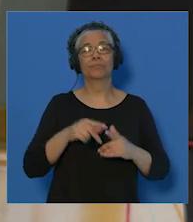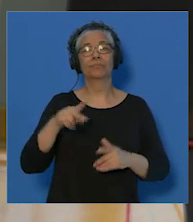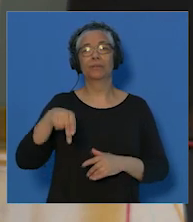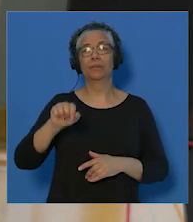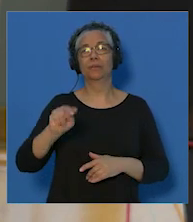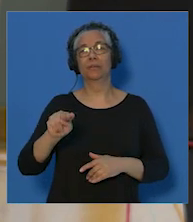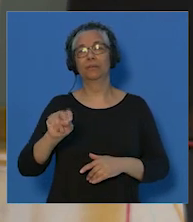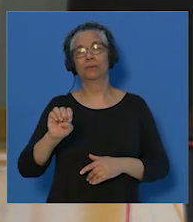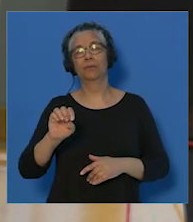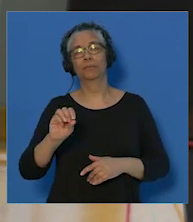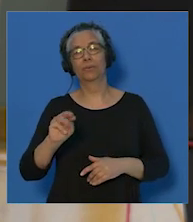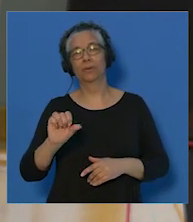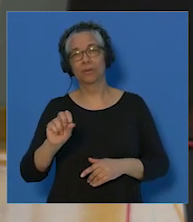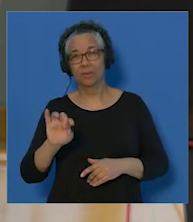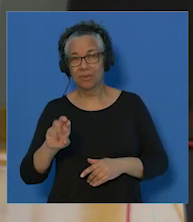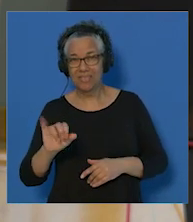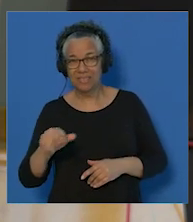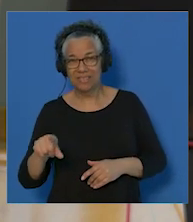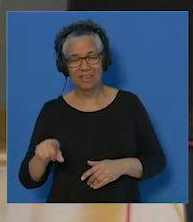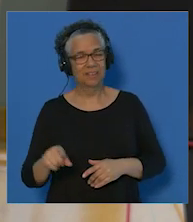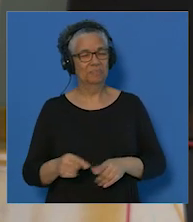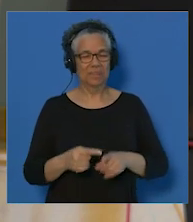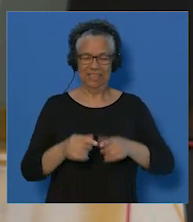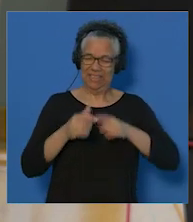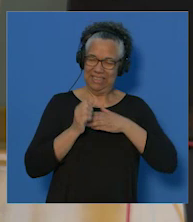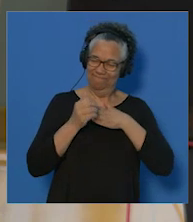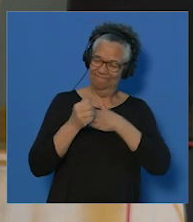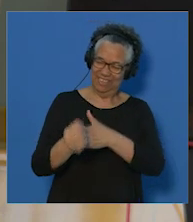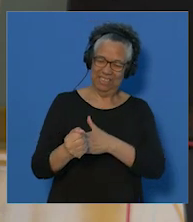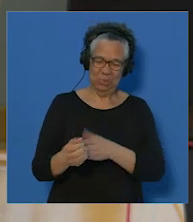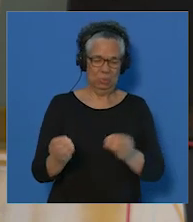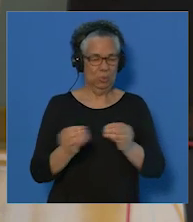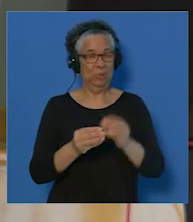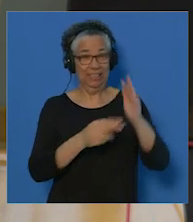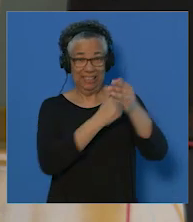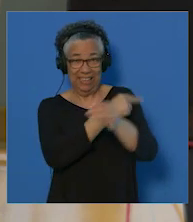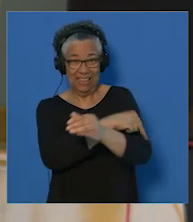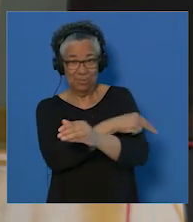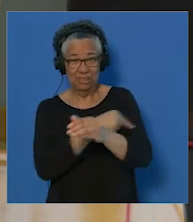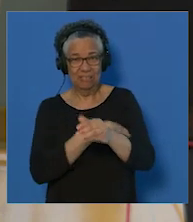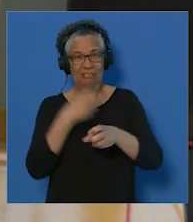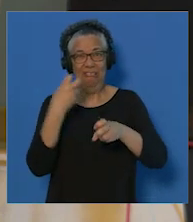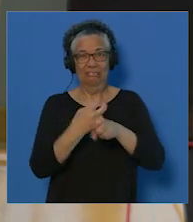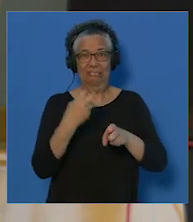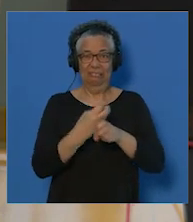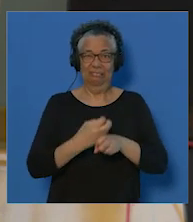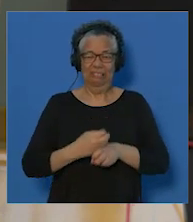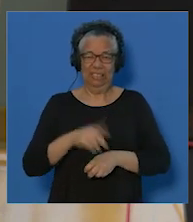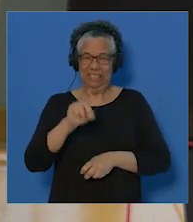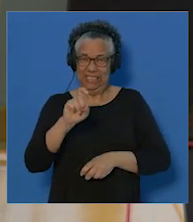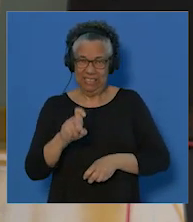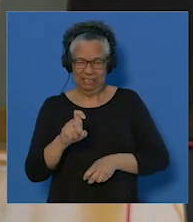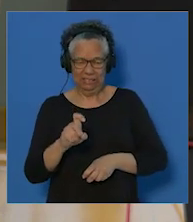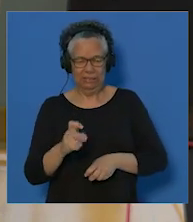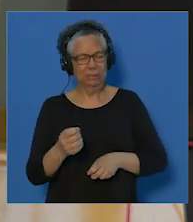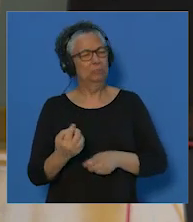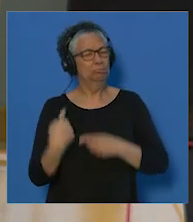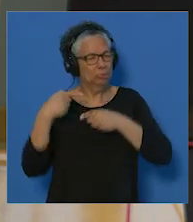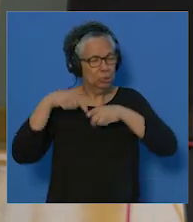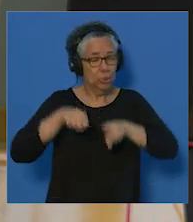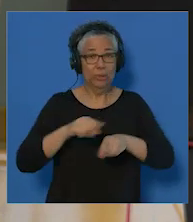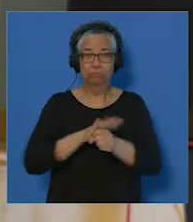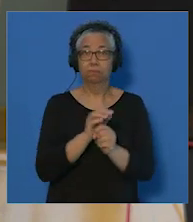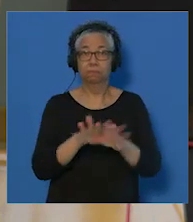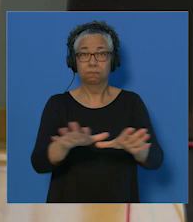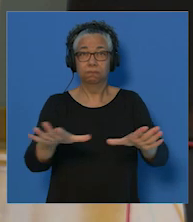pneumococcus, which can lead to more hospitalizations and may be harder to diagnose in the context of COVID-19.